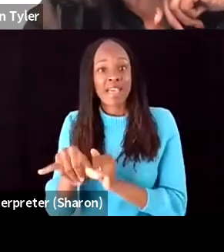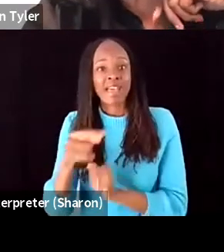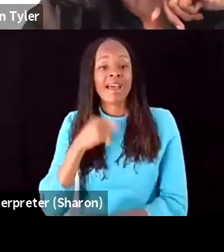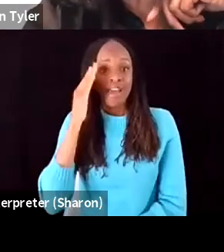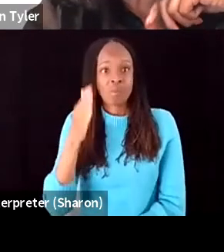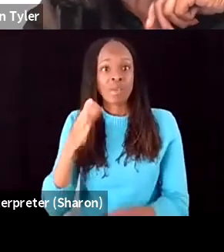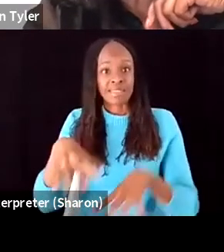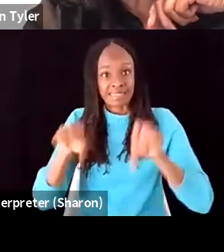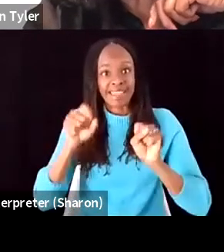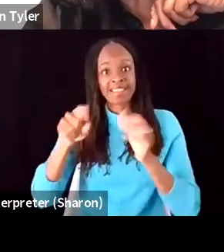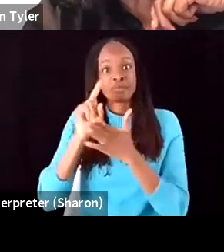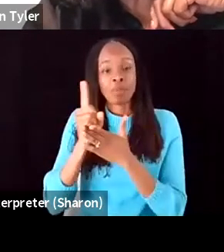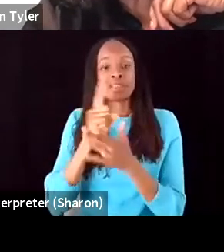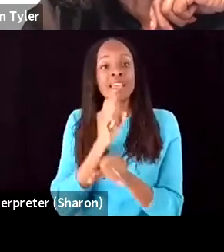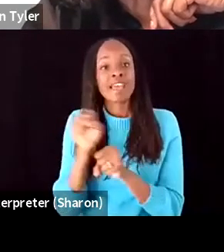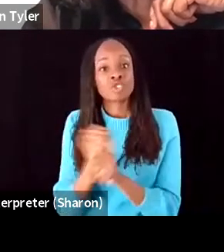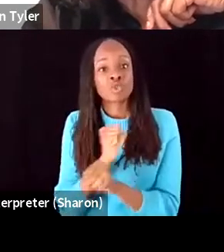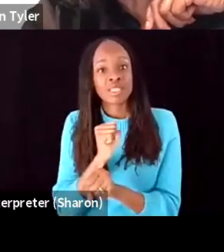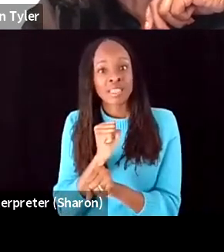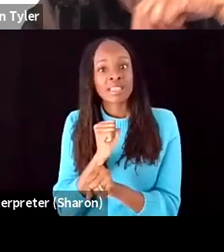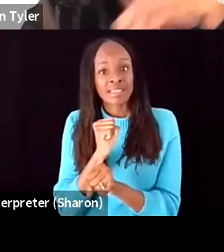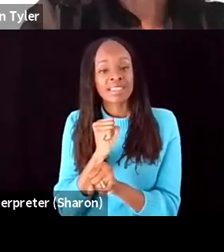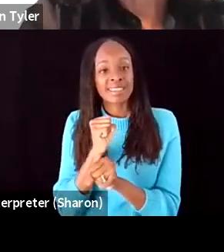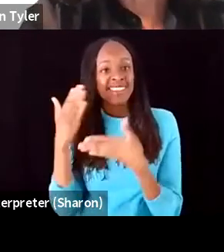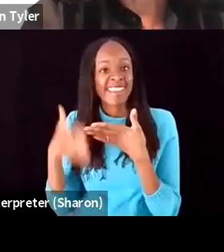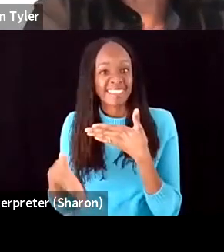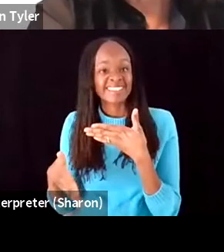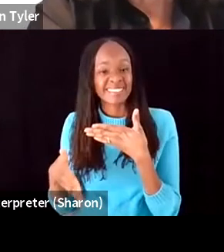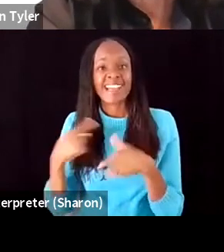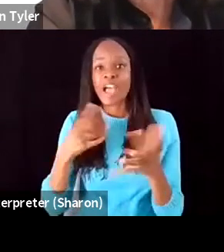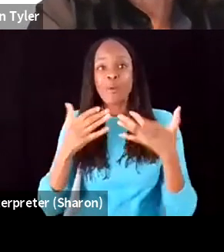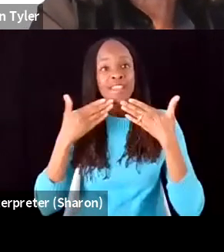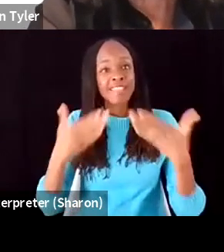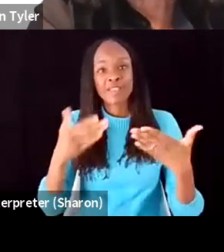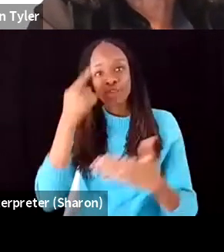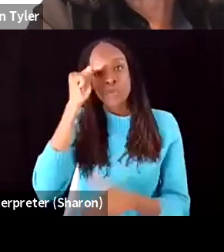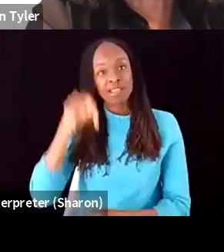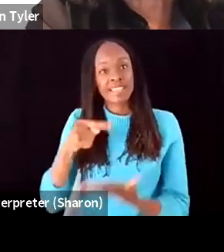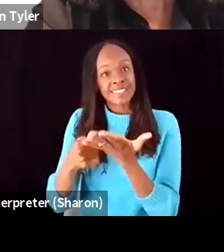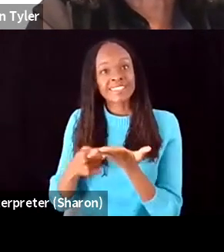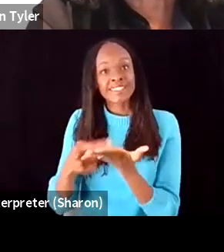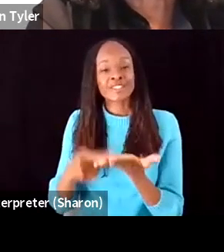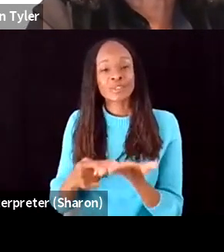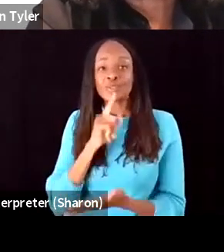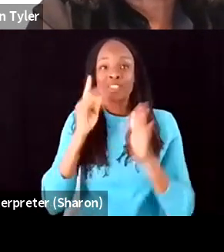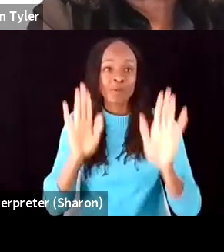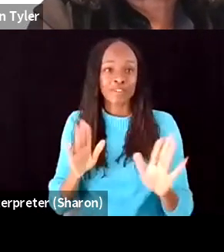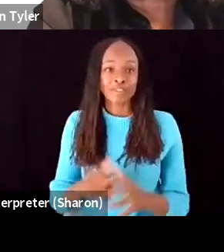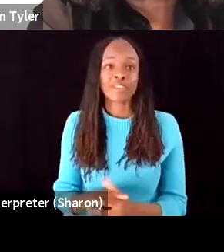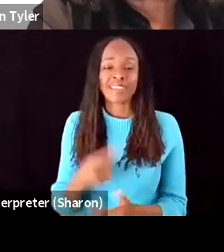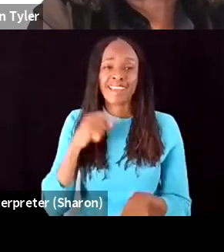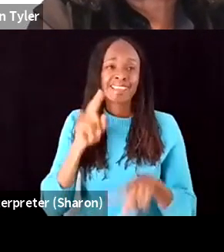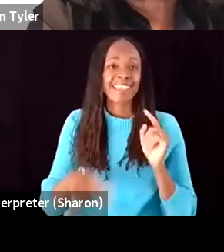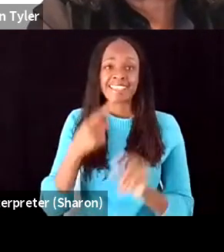this moment to actually wind up for us. I want to thank you for this discussion. It was wonderful. I can't